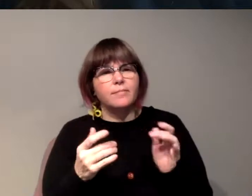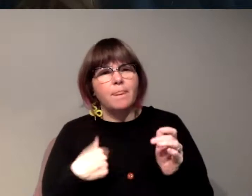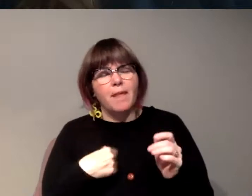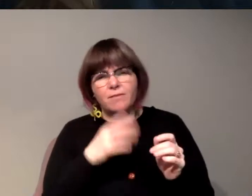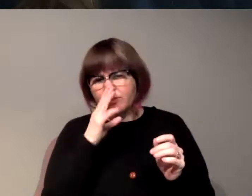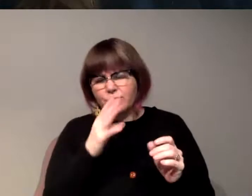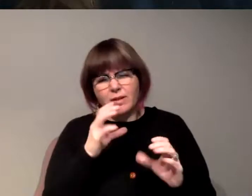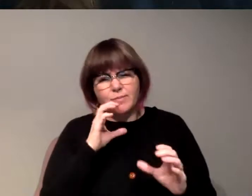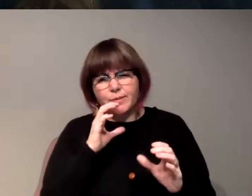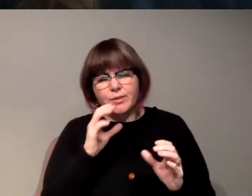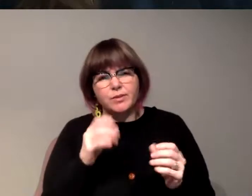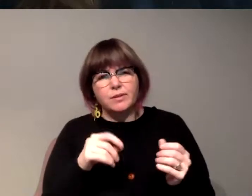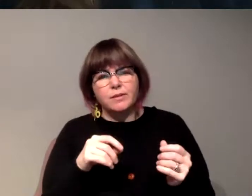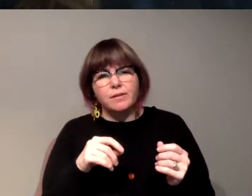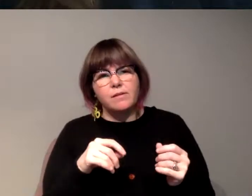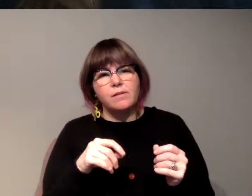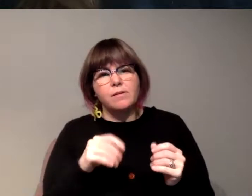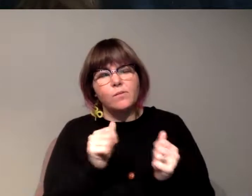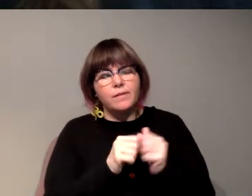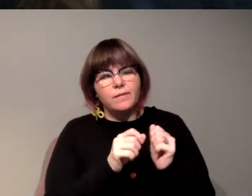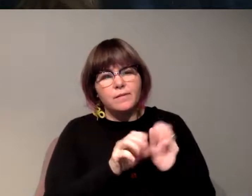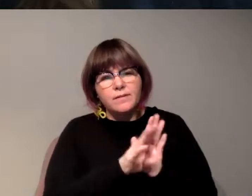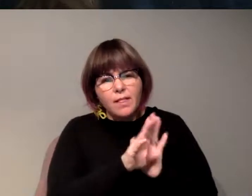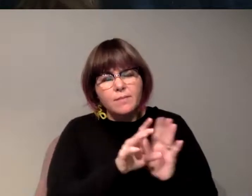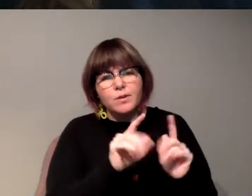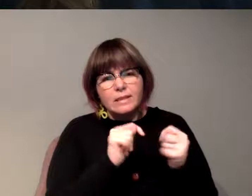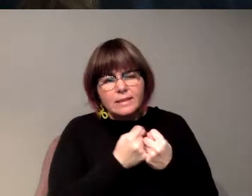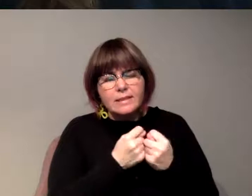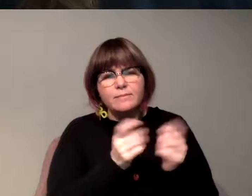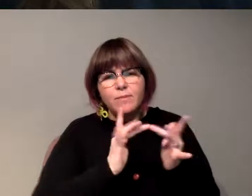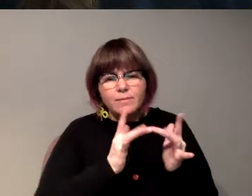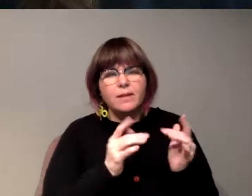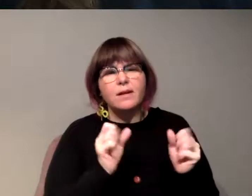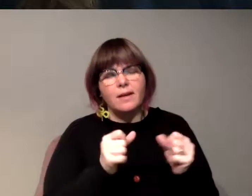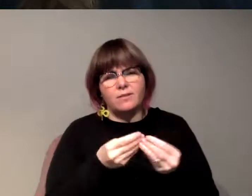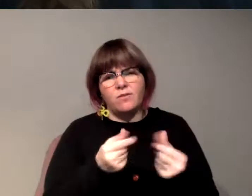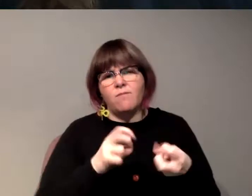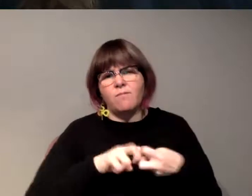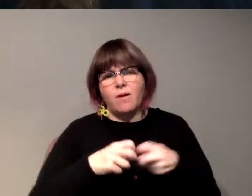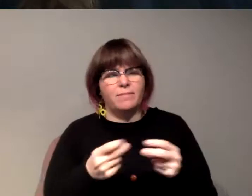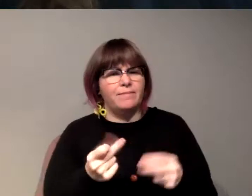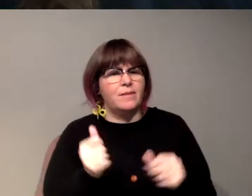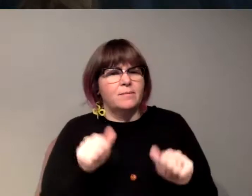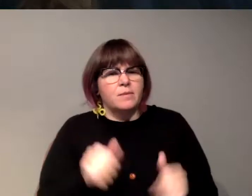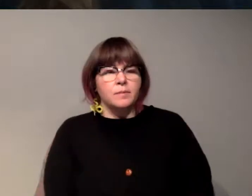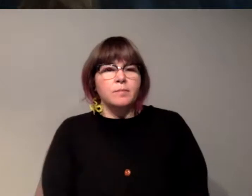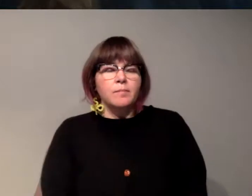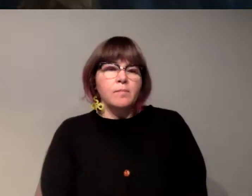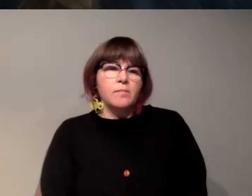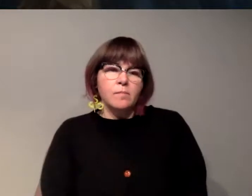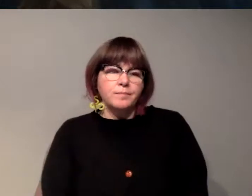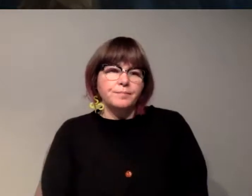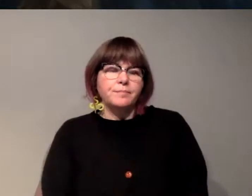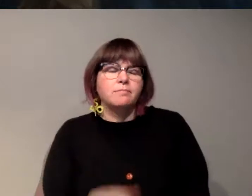of communication to our developers and the rest of the team, and we will try to resolve these problems as quickly as possible. But